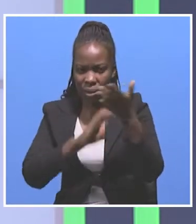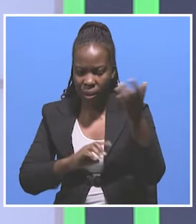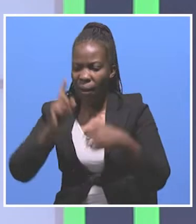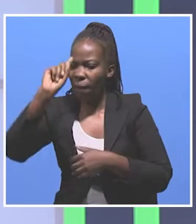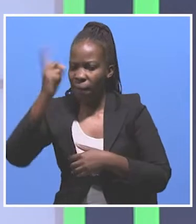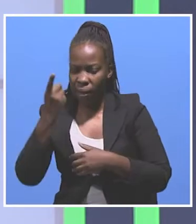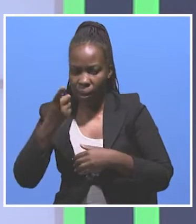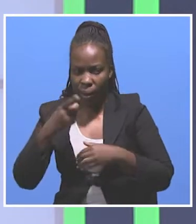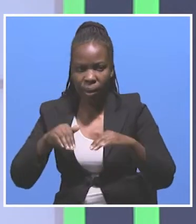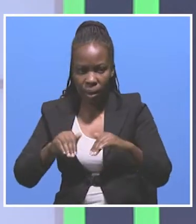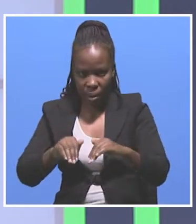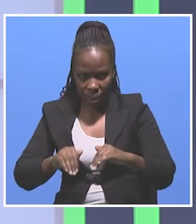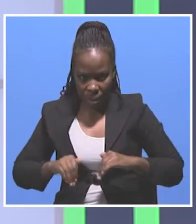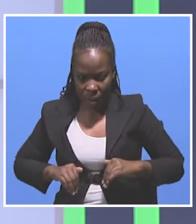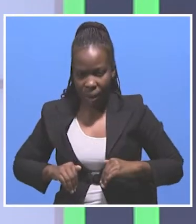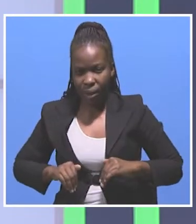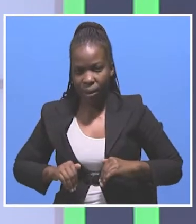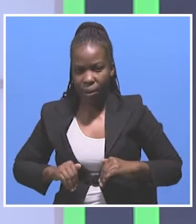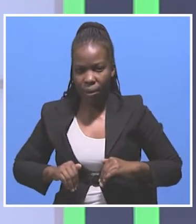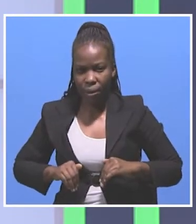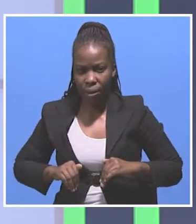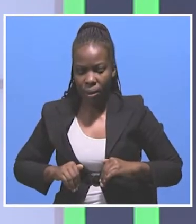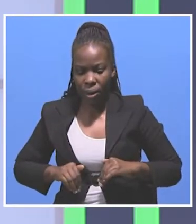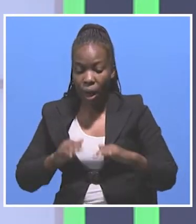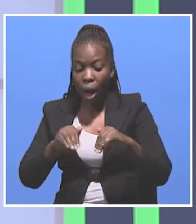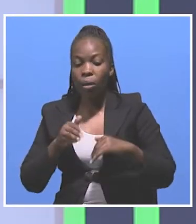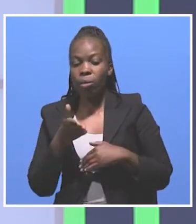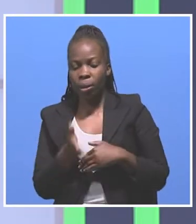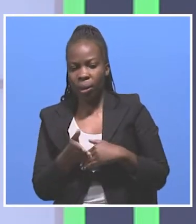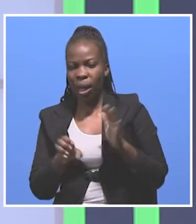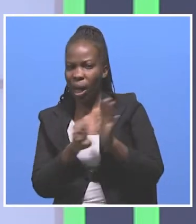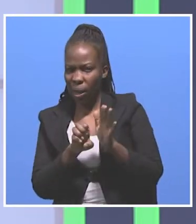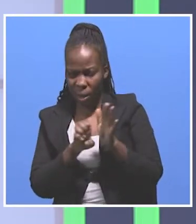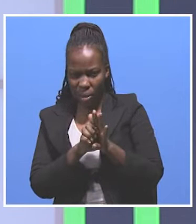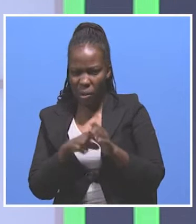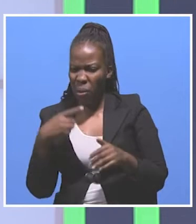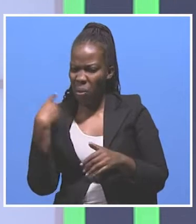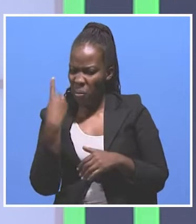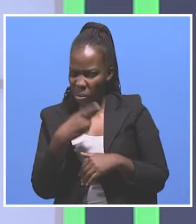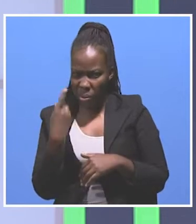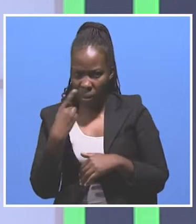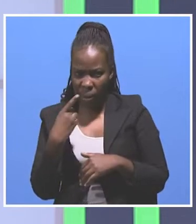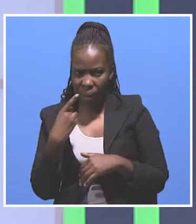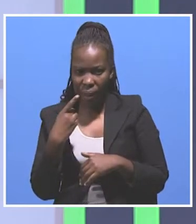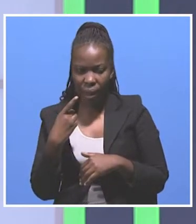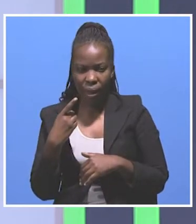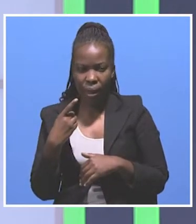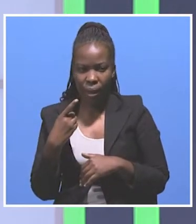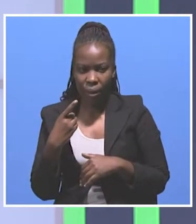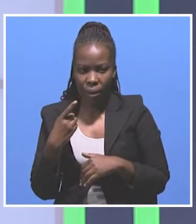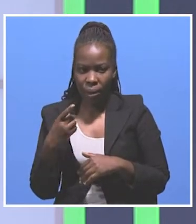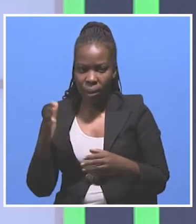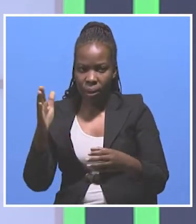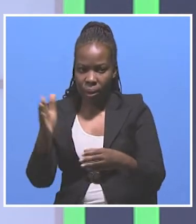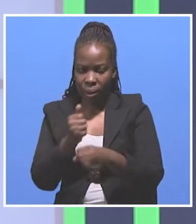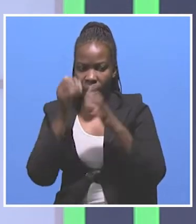abstinence. Okay? Abstinence, for example, who can be the champion of the message of abstinence? The church. It's